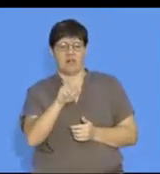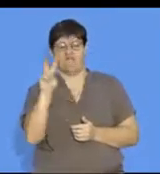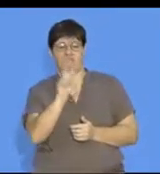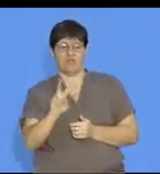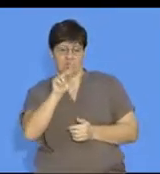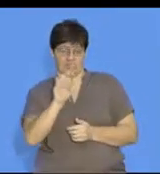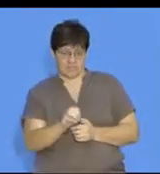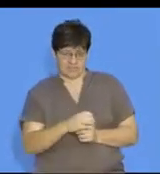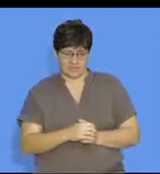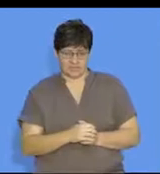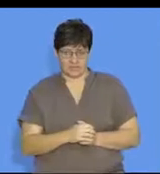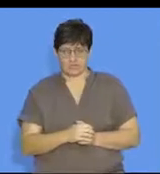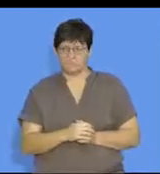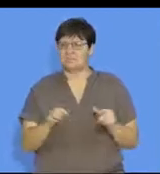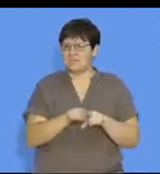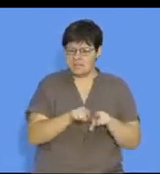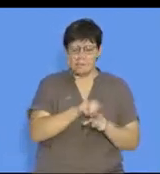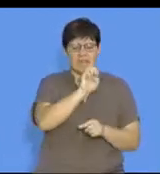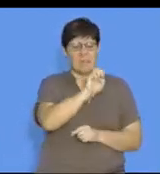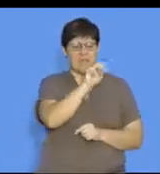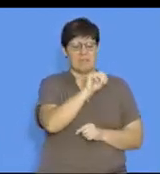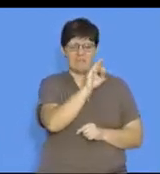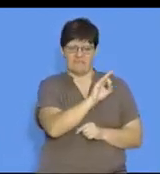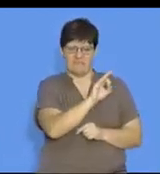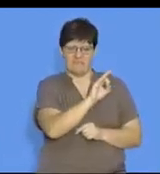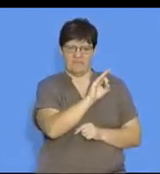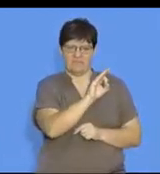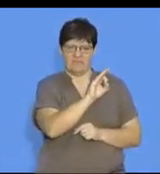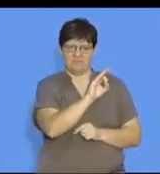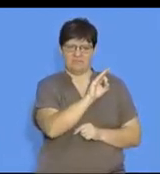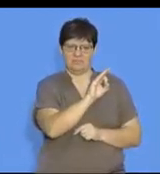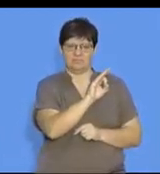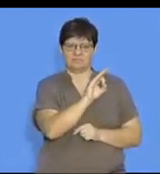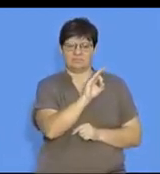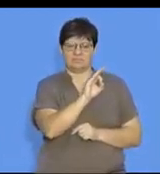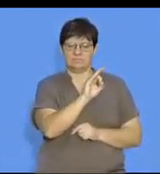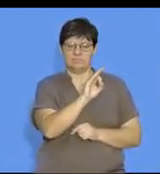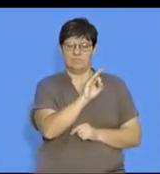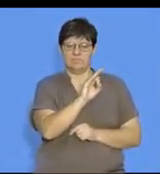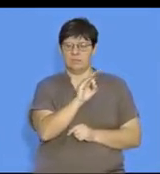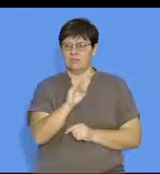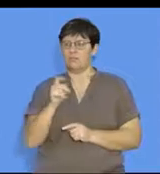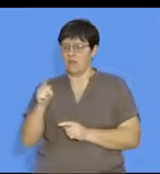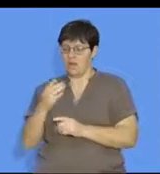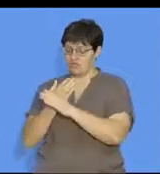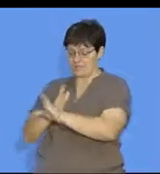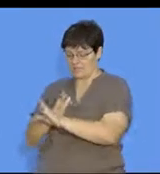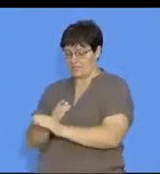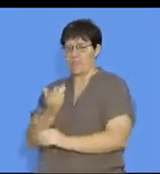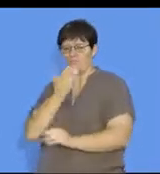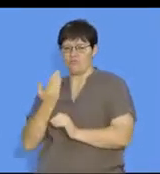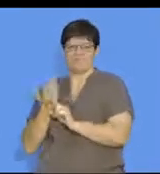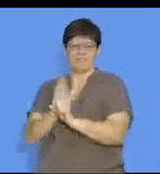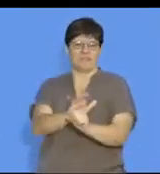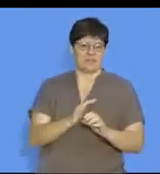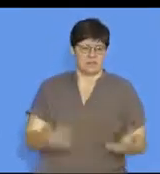also think of it in terms of how EMF of a battery is affected by the resistance, as well as we